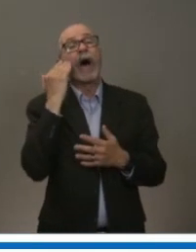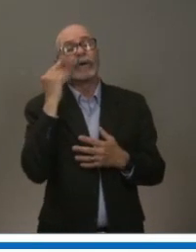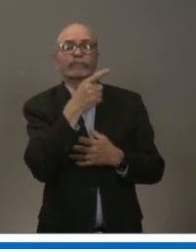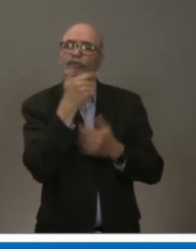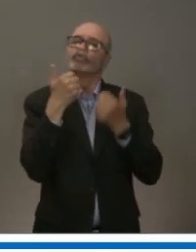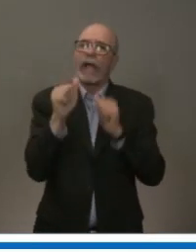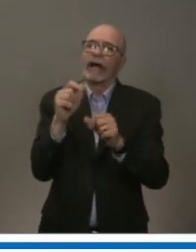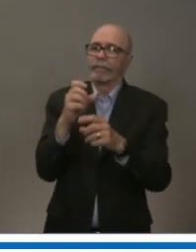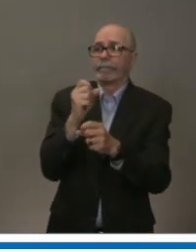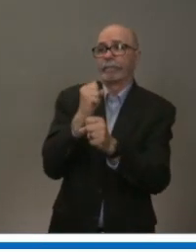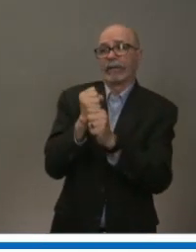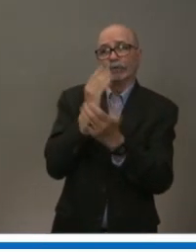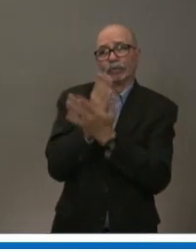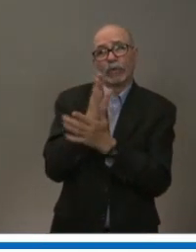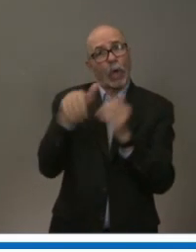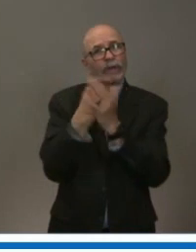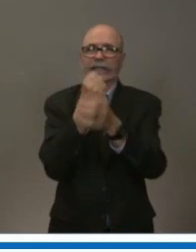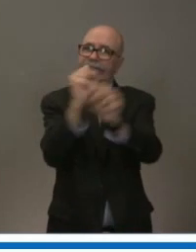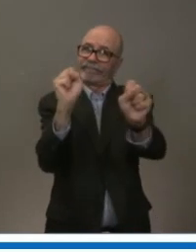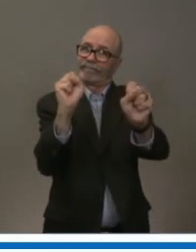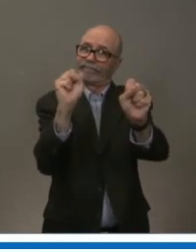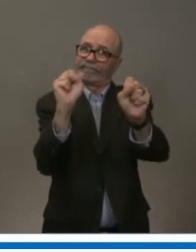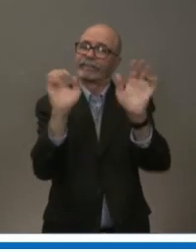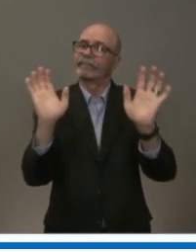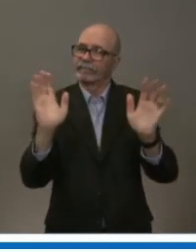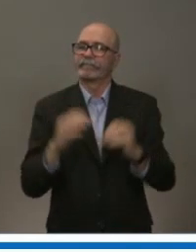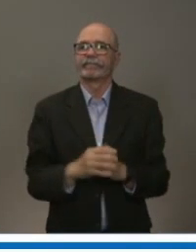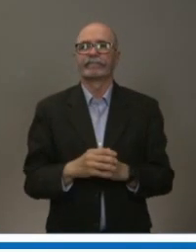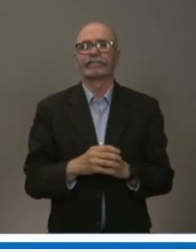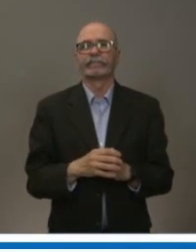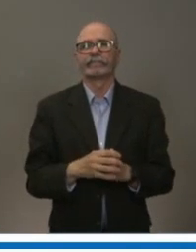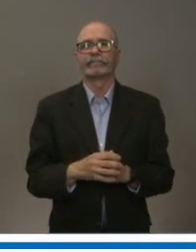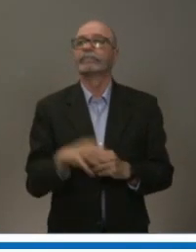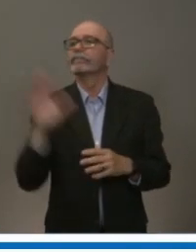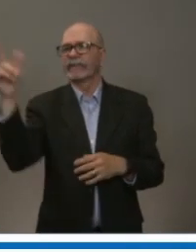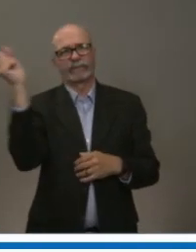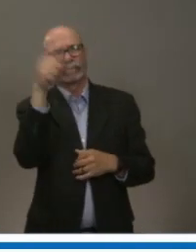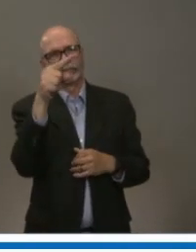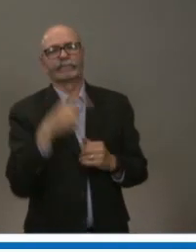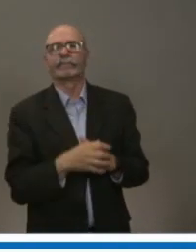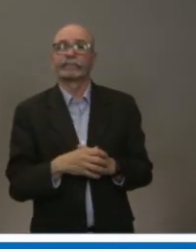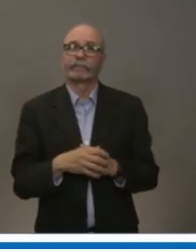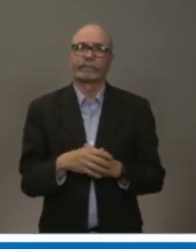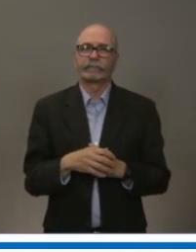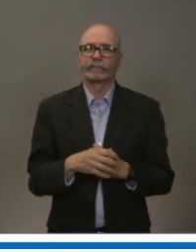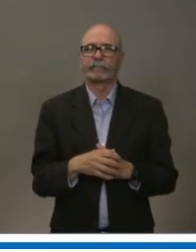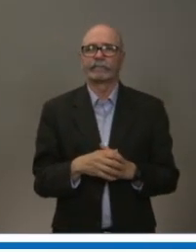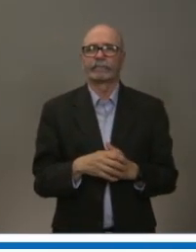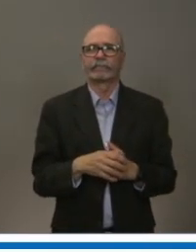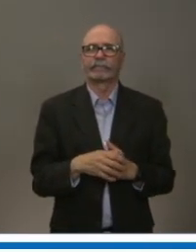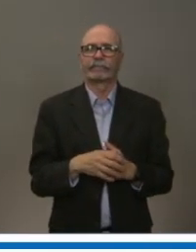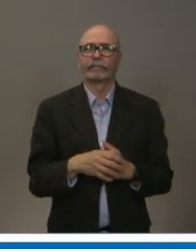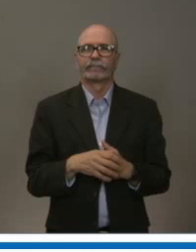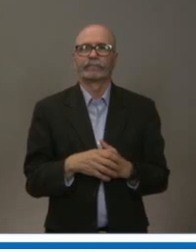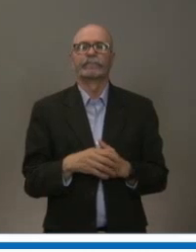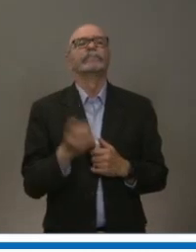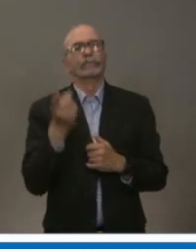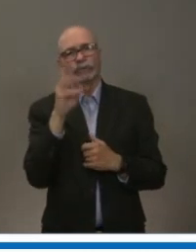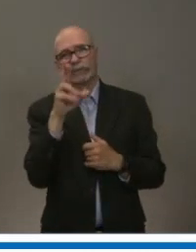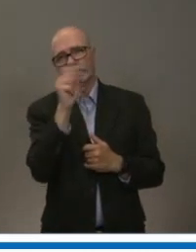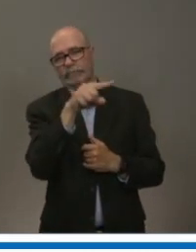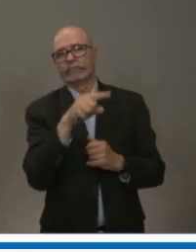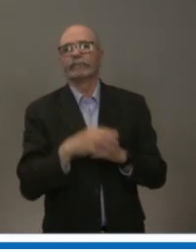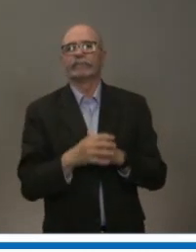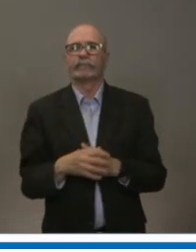Go ahead, Natasha, with your follow-up. Thank you. Also for Dr. Strang, Northwood and Halifax